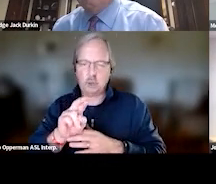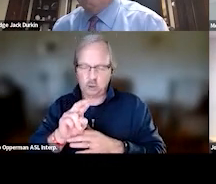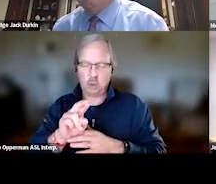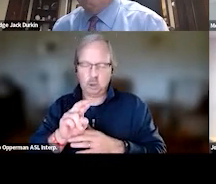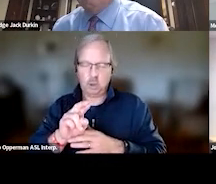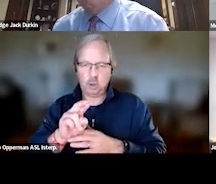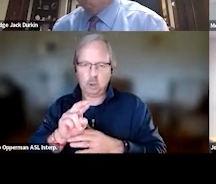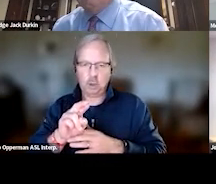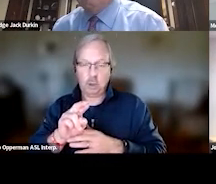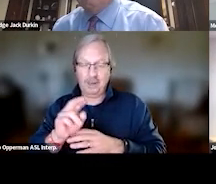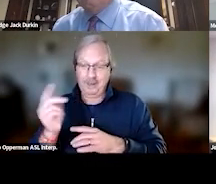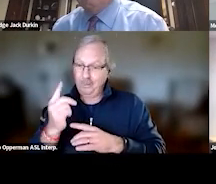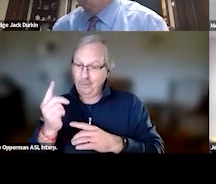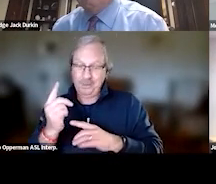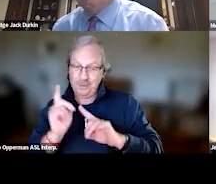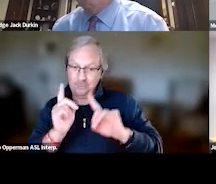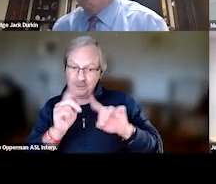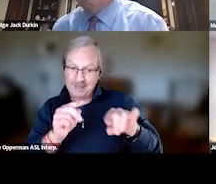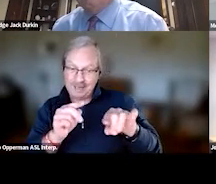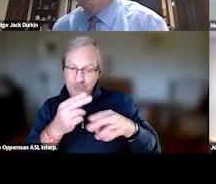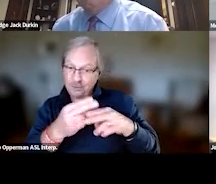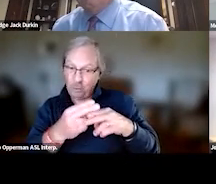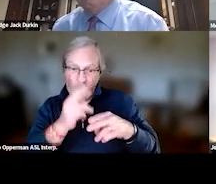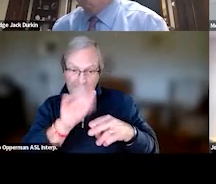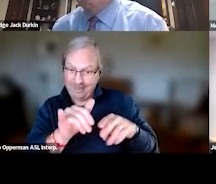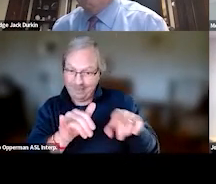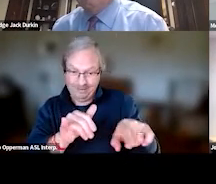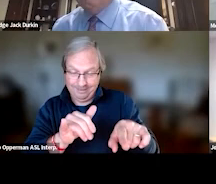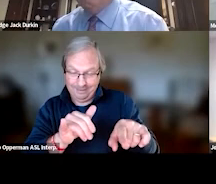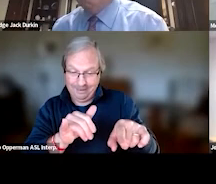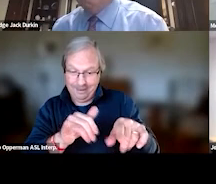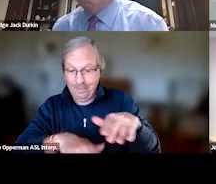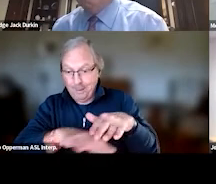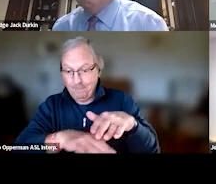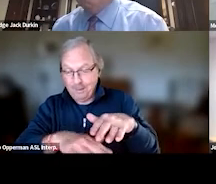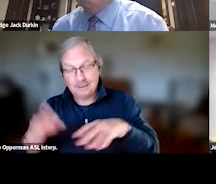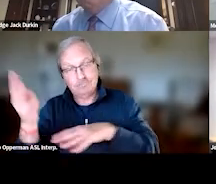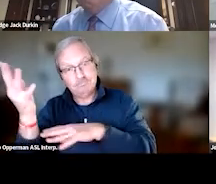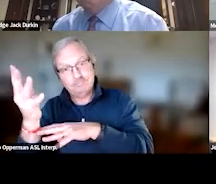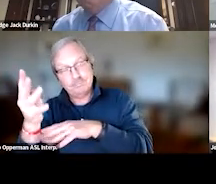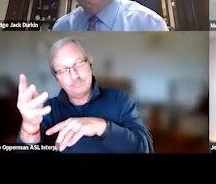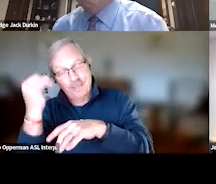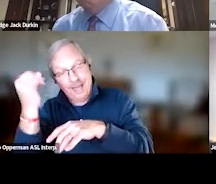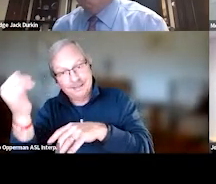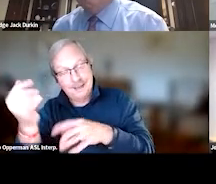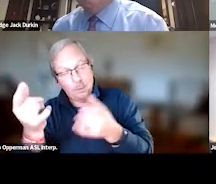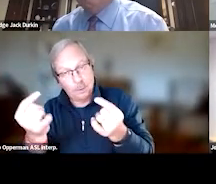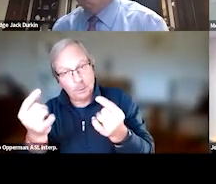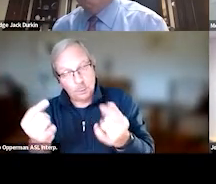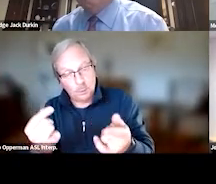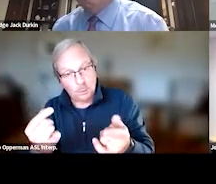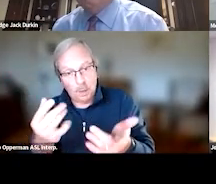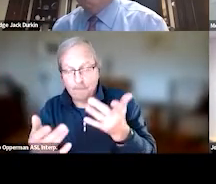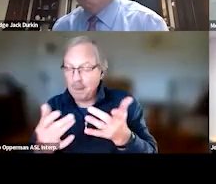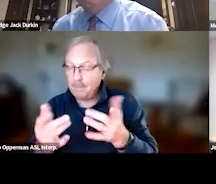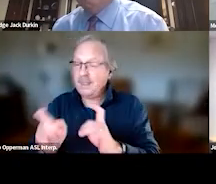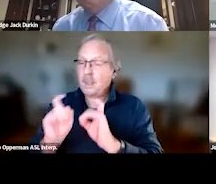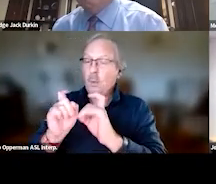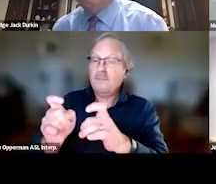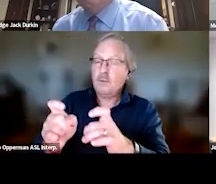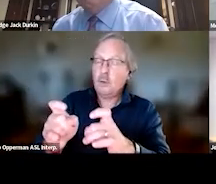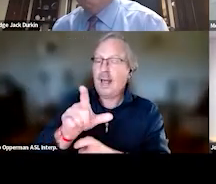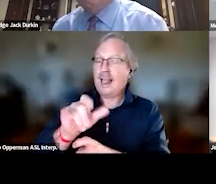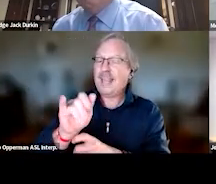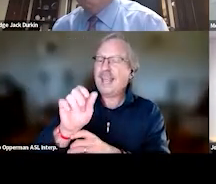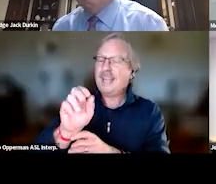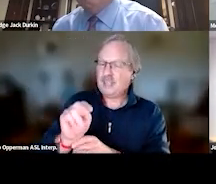attending that immersion training. And then you basically present them with your idea, tell them what you want to do. They may or may not assign you a liaison. When we first